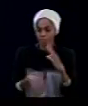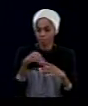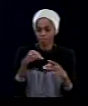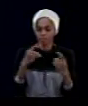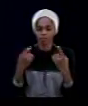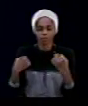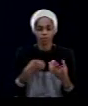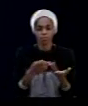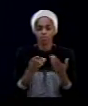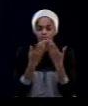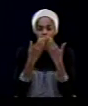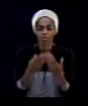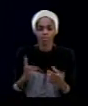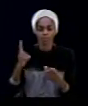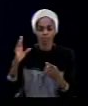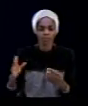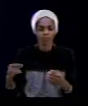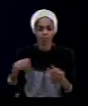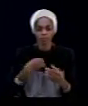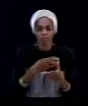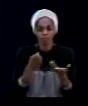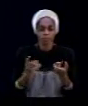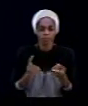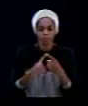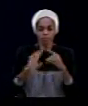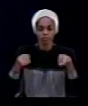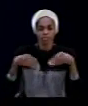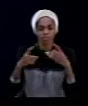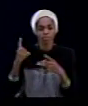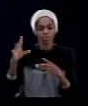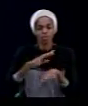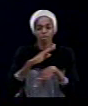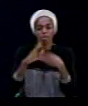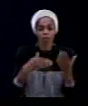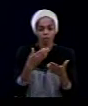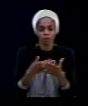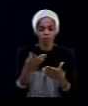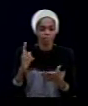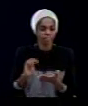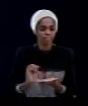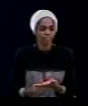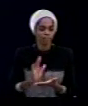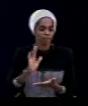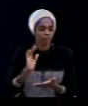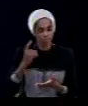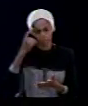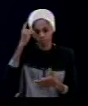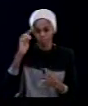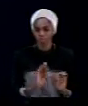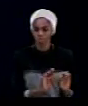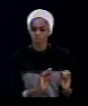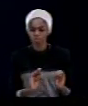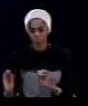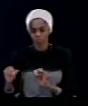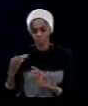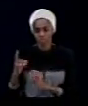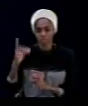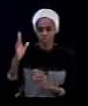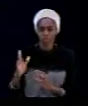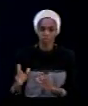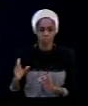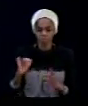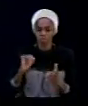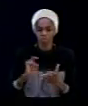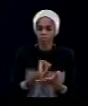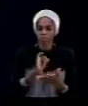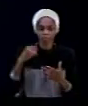Lord. We want to give God all the glory for all the move of God, the notable miracles that we